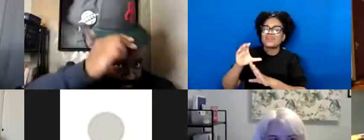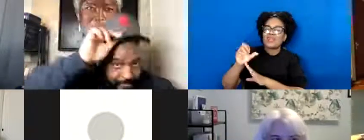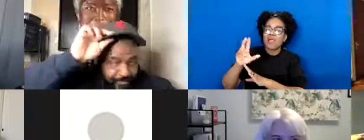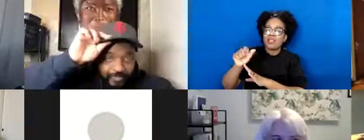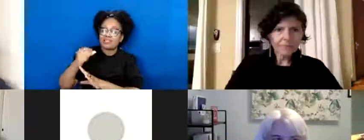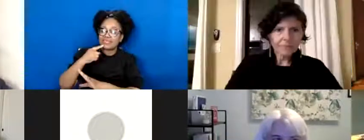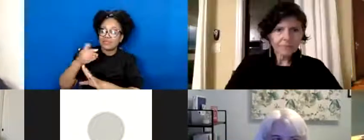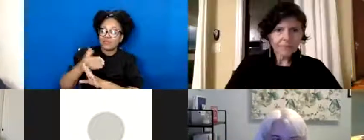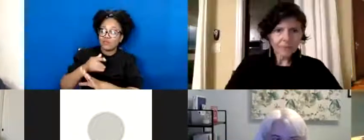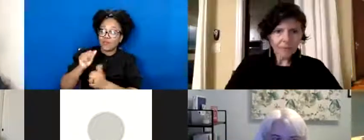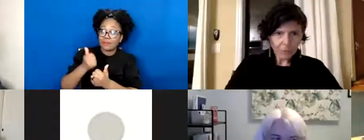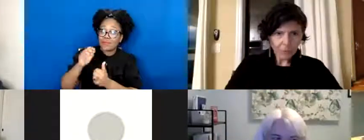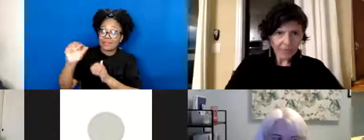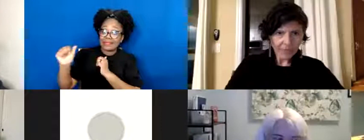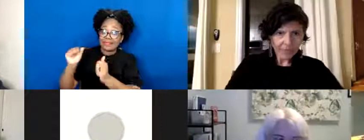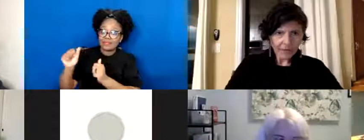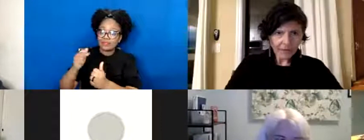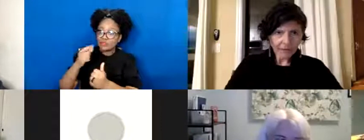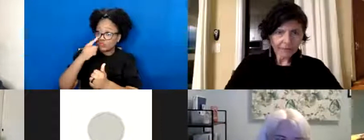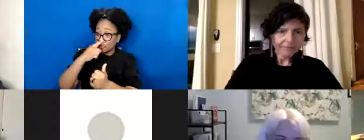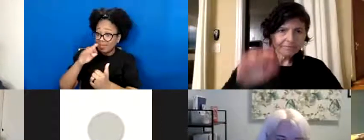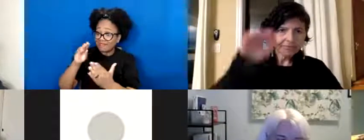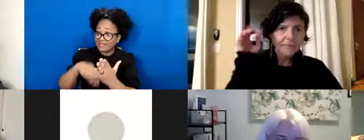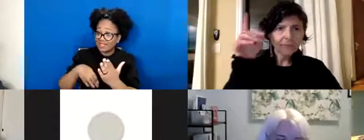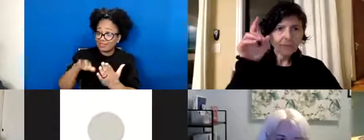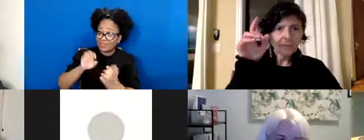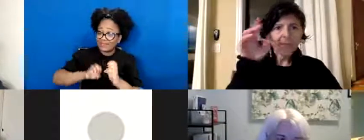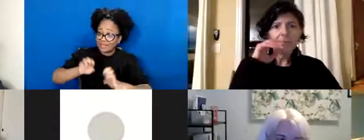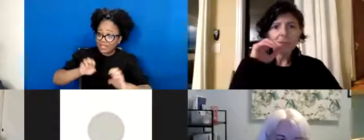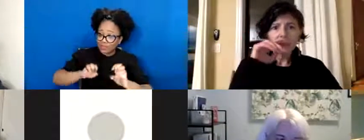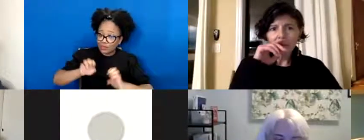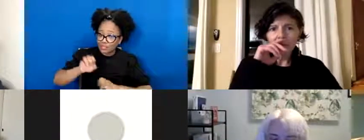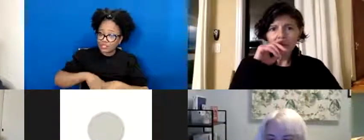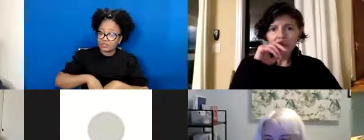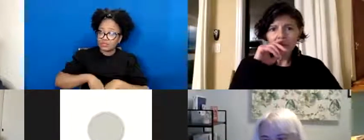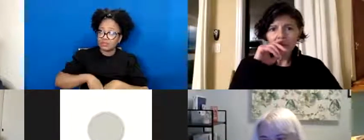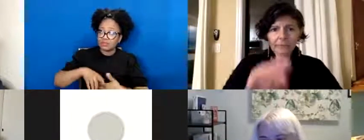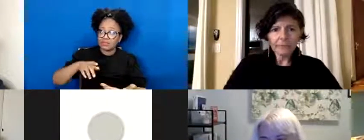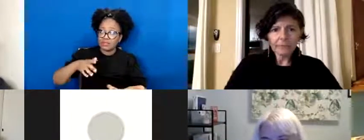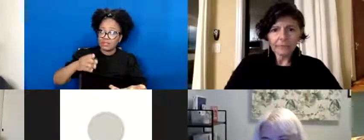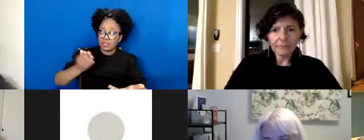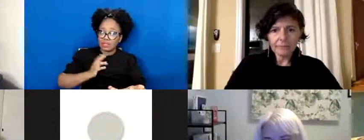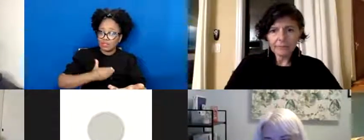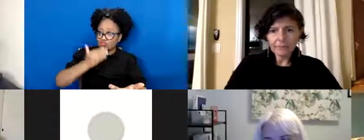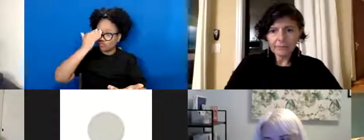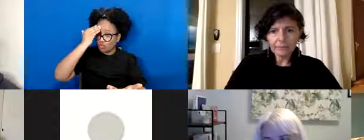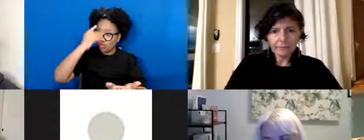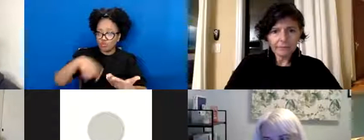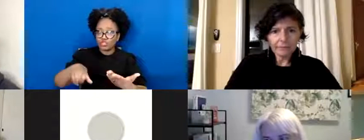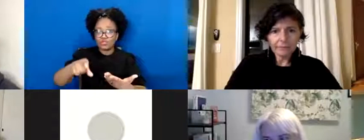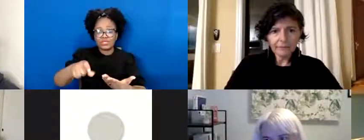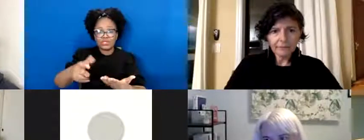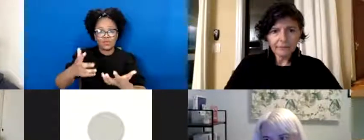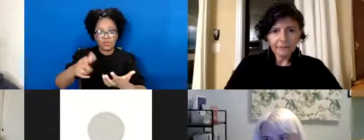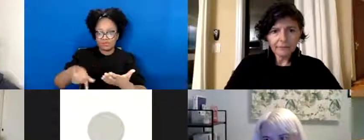us. You guys, we need you to fill out those evaluations. They let us know what you need and what you want in this writing community. We are so thankful